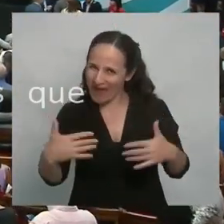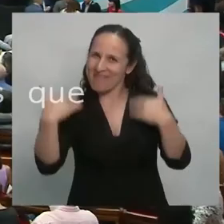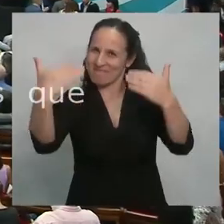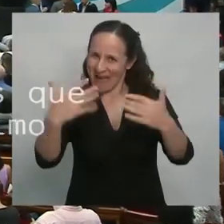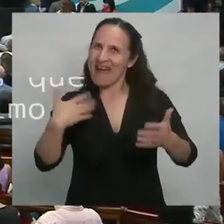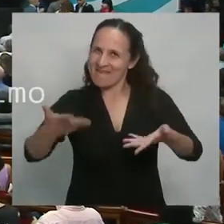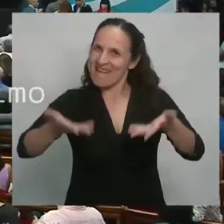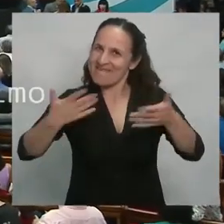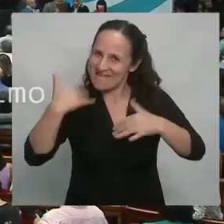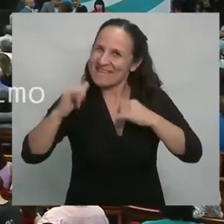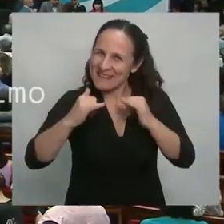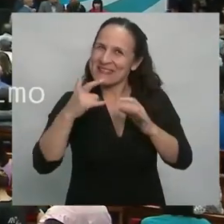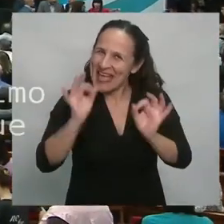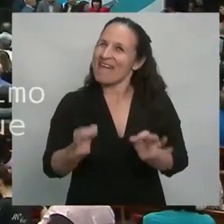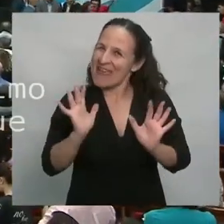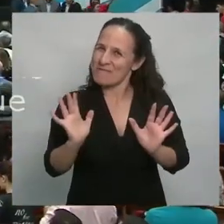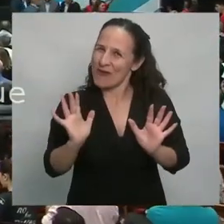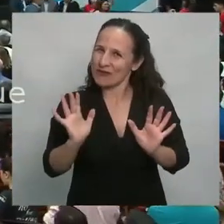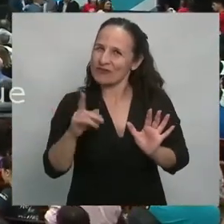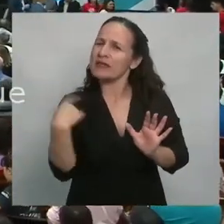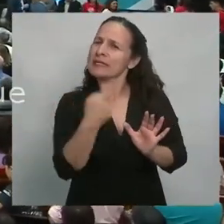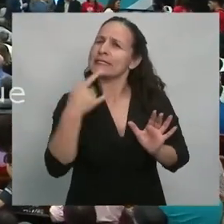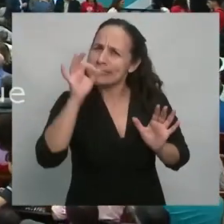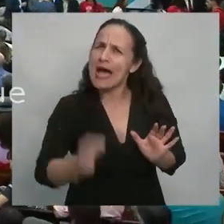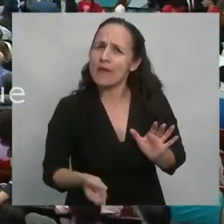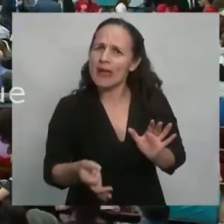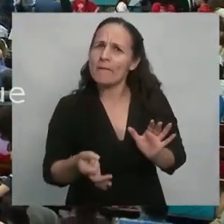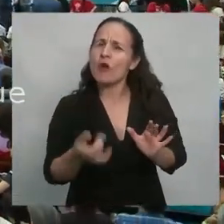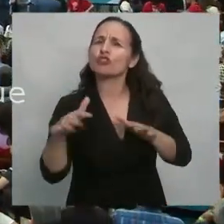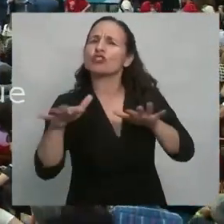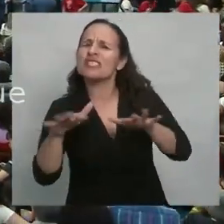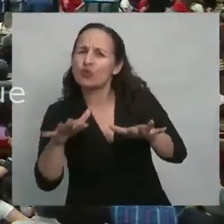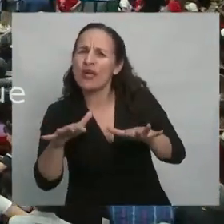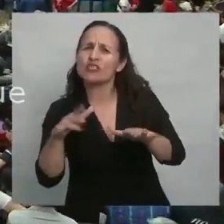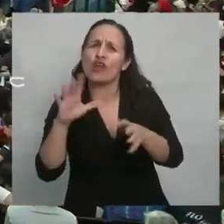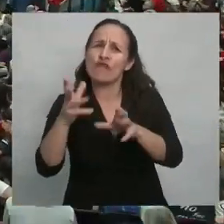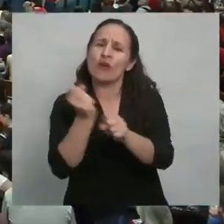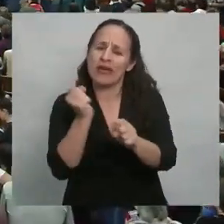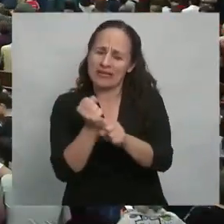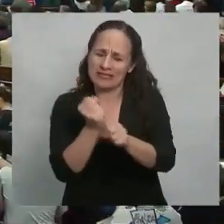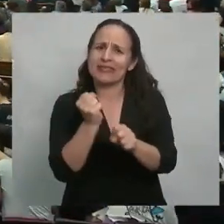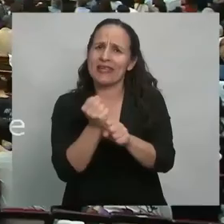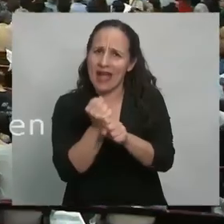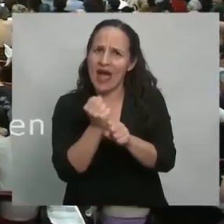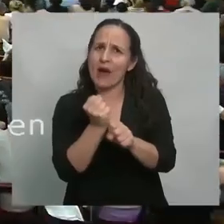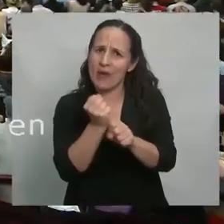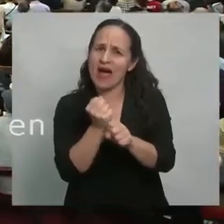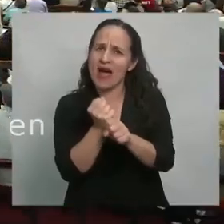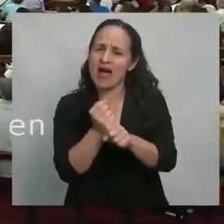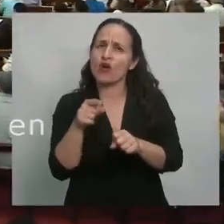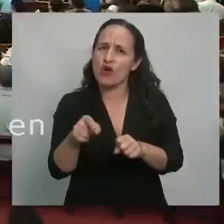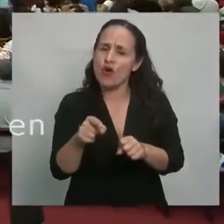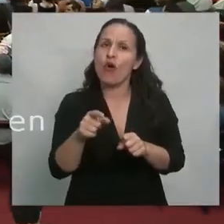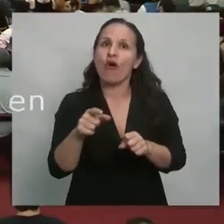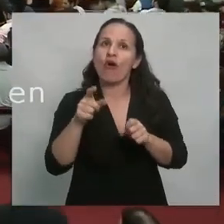we labor, the inequalities and power relations that permeate global knowledge production, valuation,